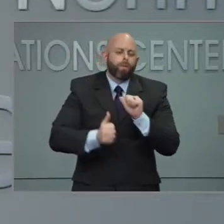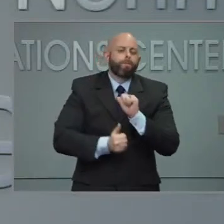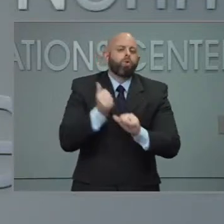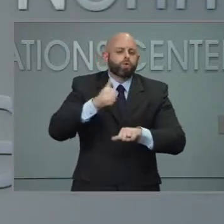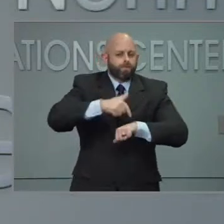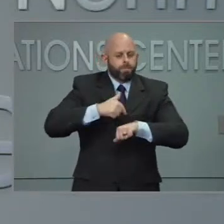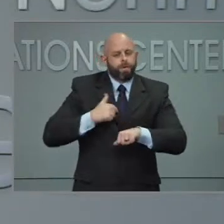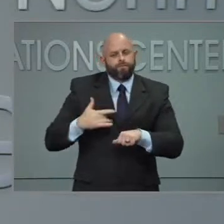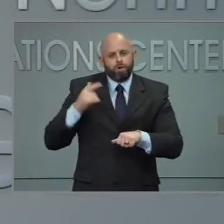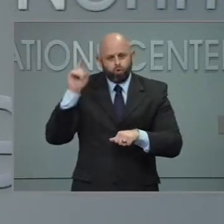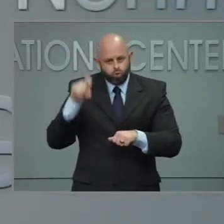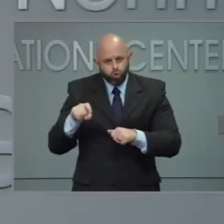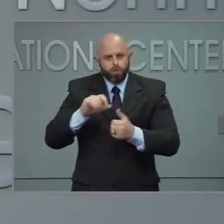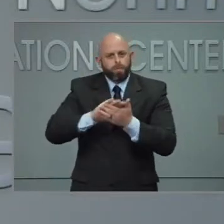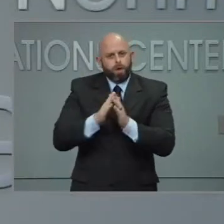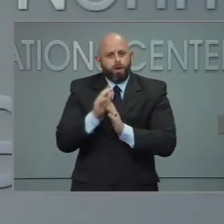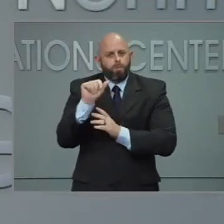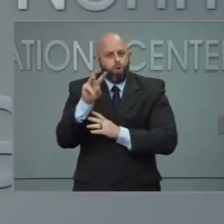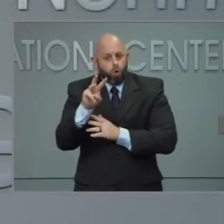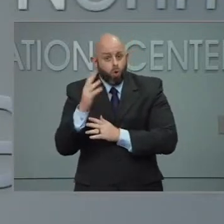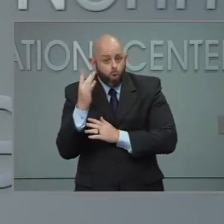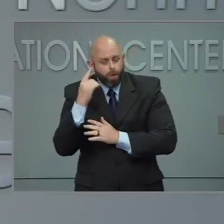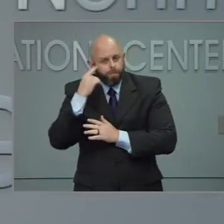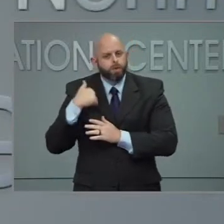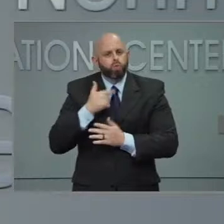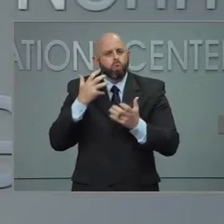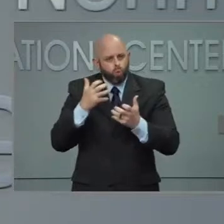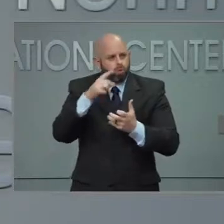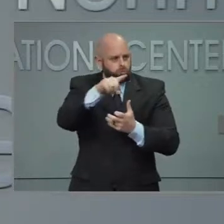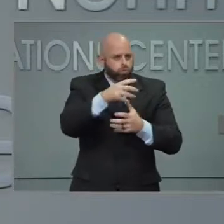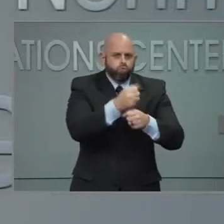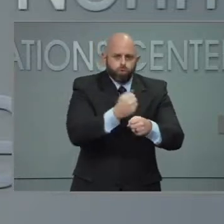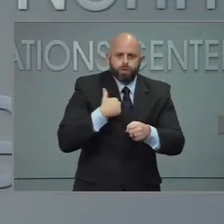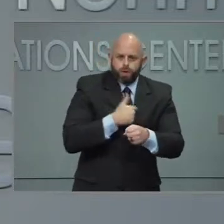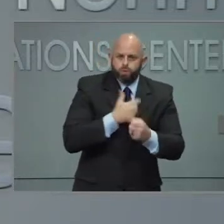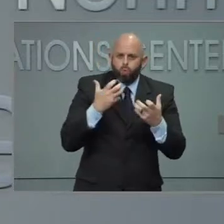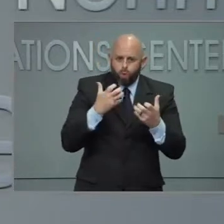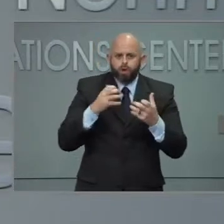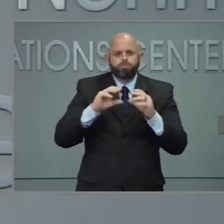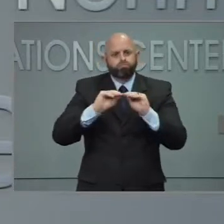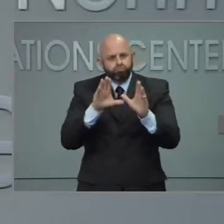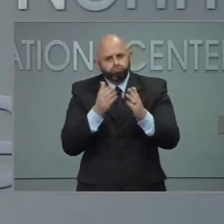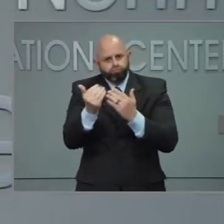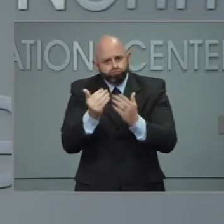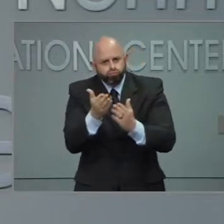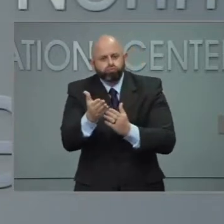possible. Transparency is important. Next question, please.